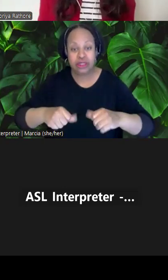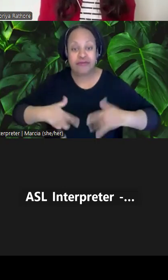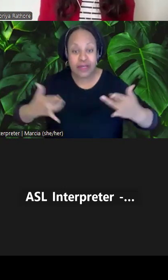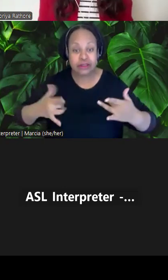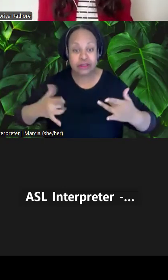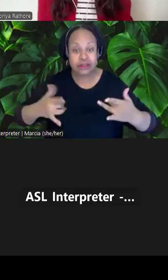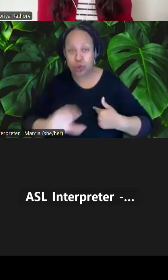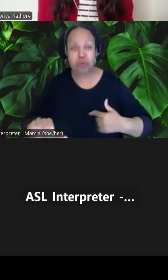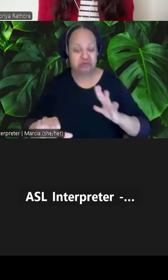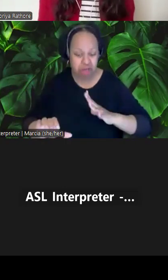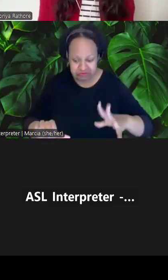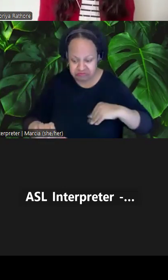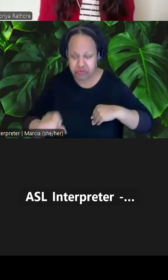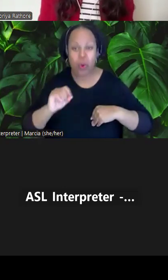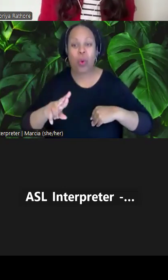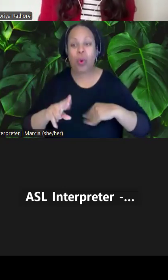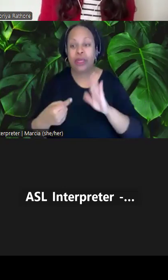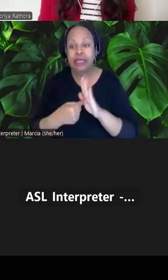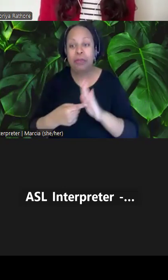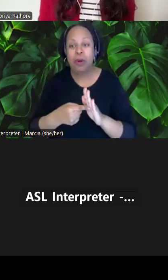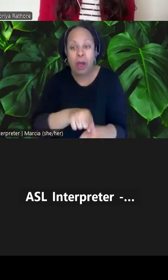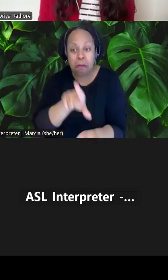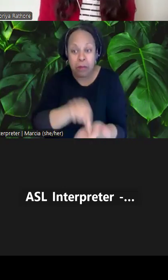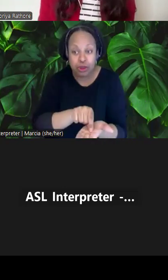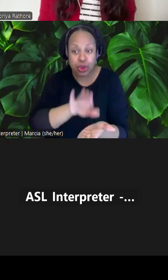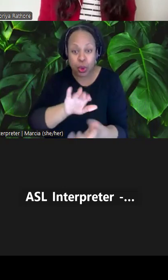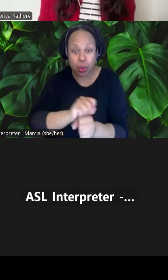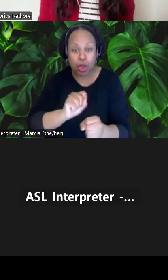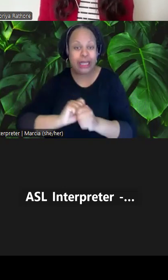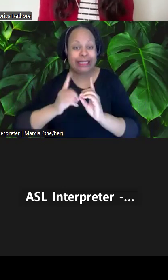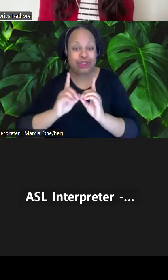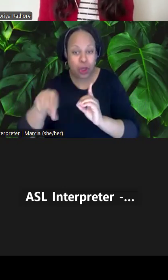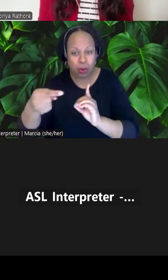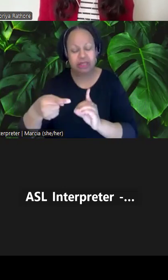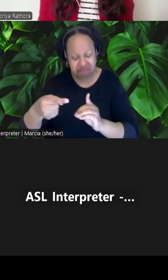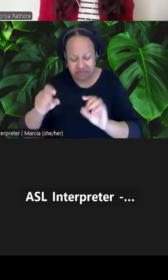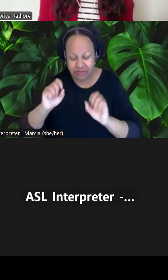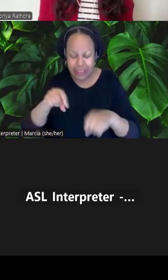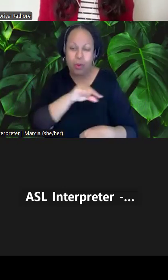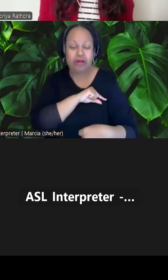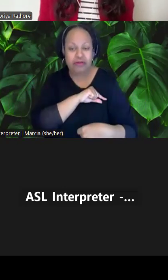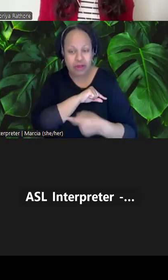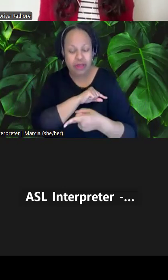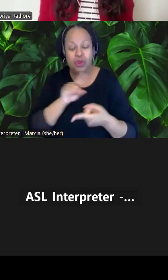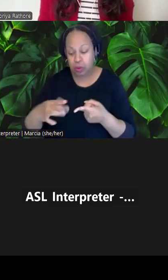you're publishing a series of works only digitally, that's eligible in the publishing category too.